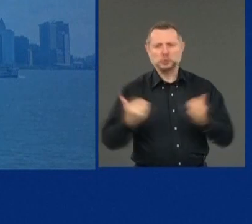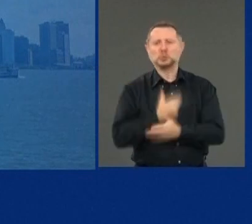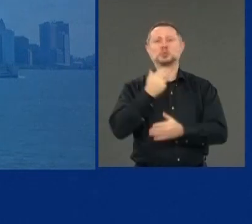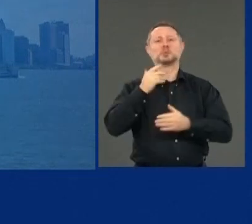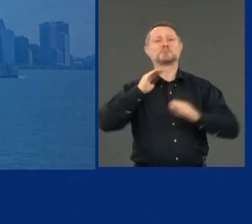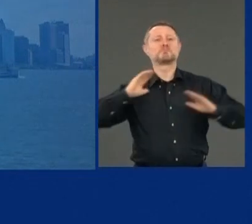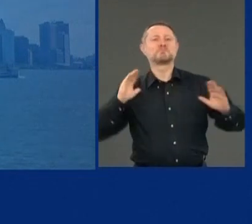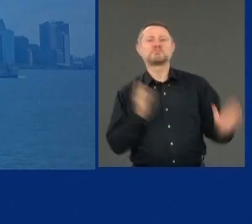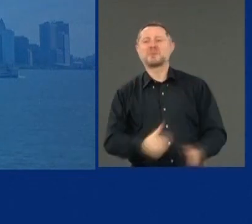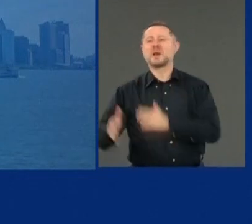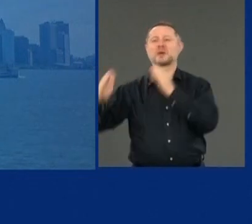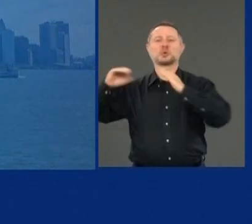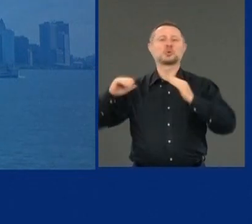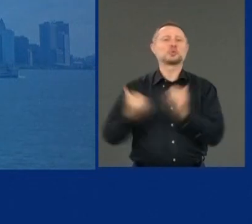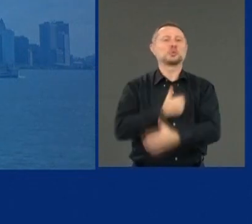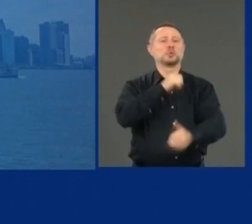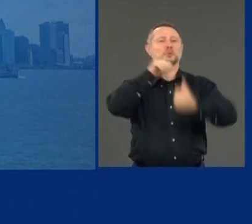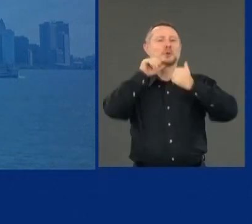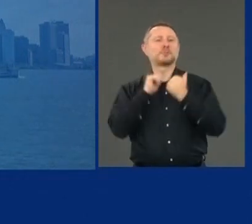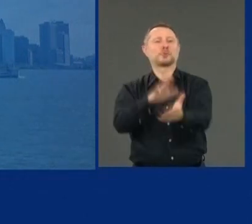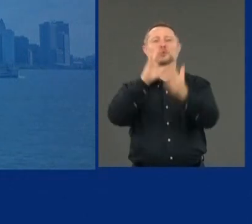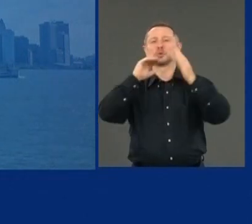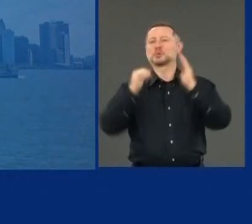this saga. We're writing